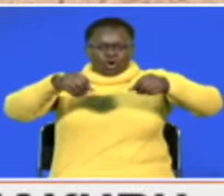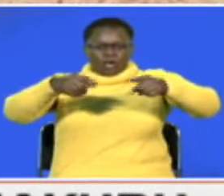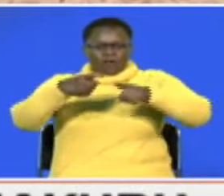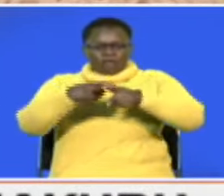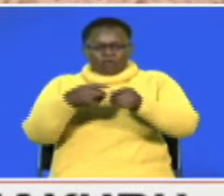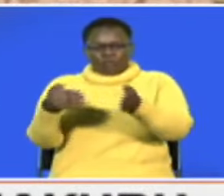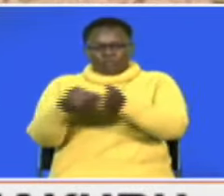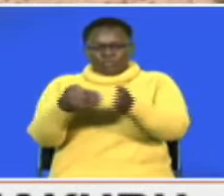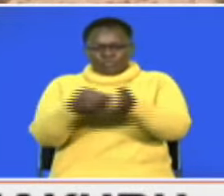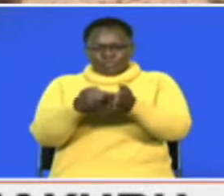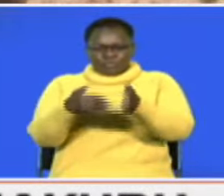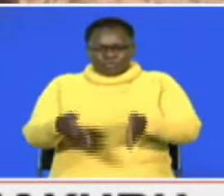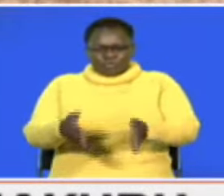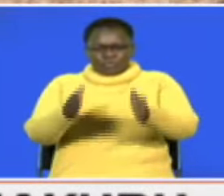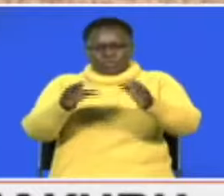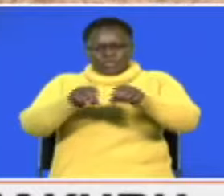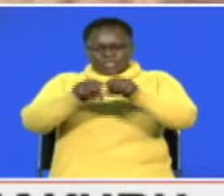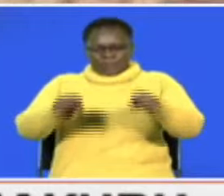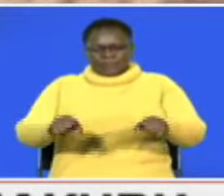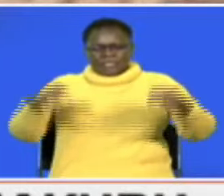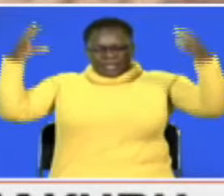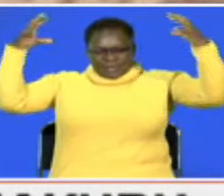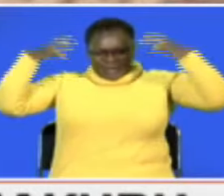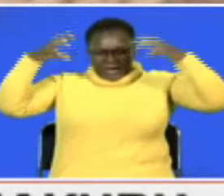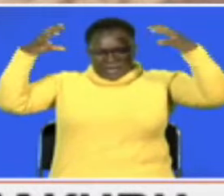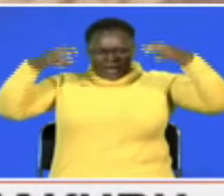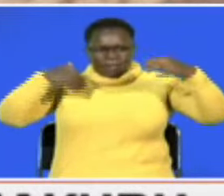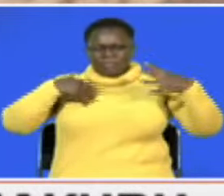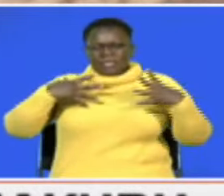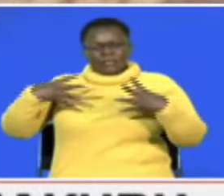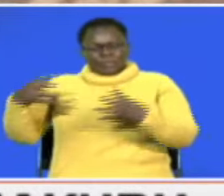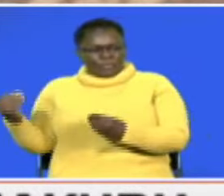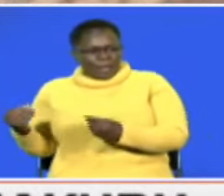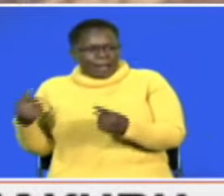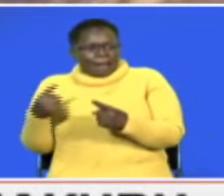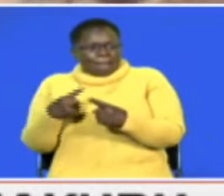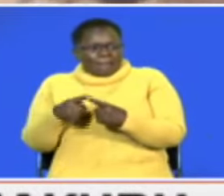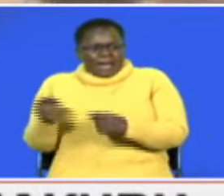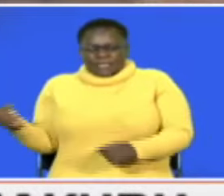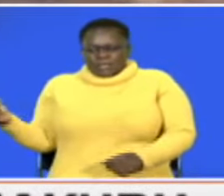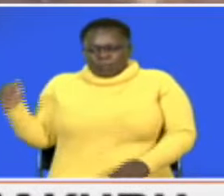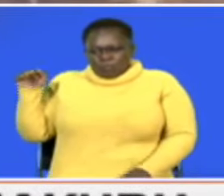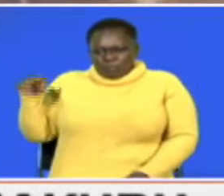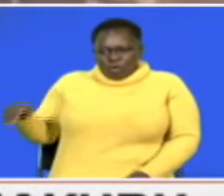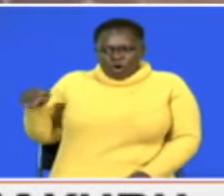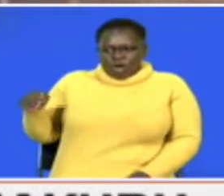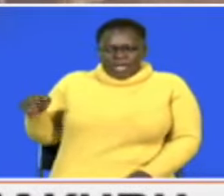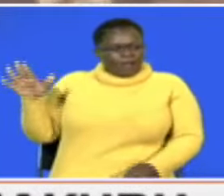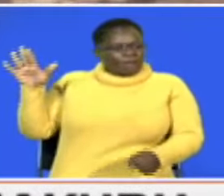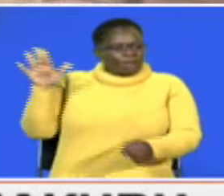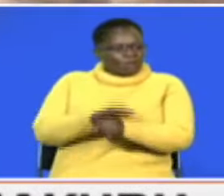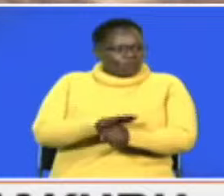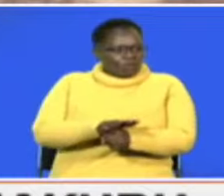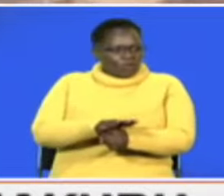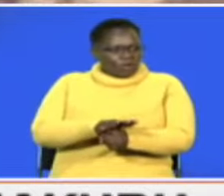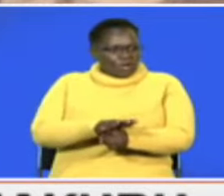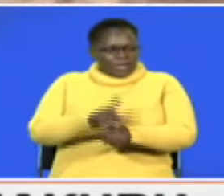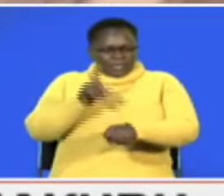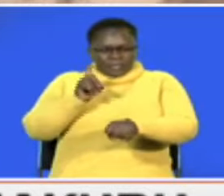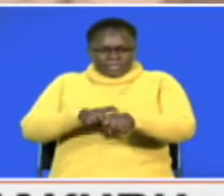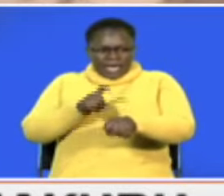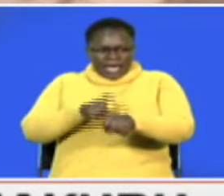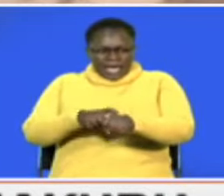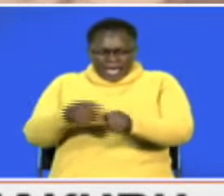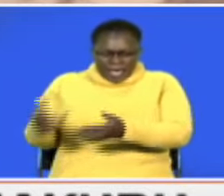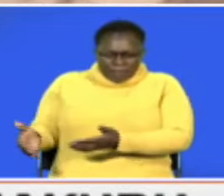the blocked drainage systems. Mvua inanyesha hata mimi nahepa. Lakini usubuhi nikikuja mtaro imejaa. Na wakati ambaye